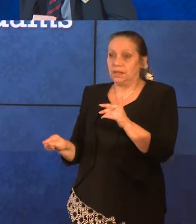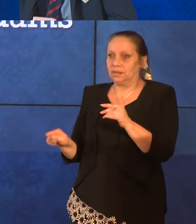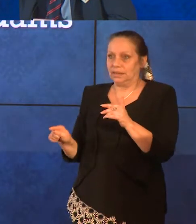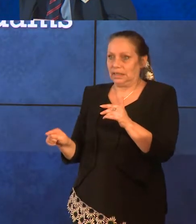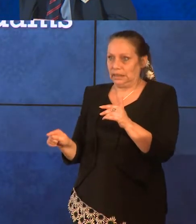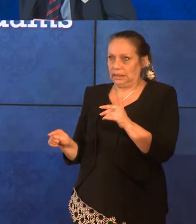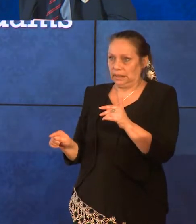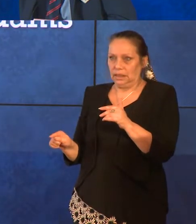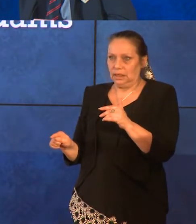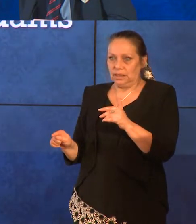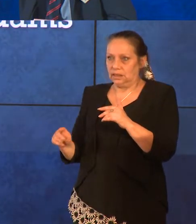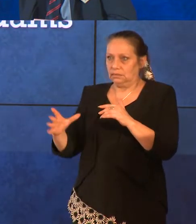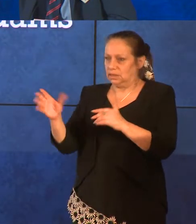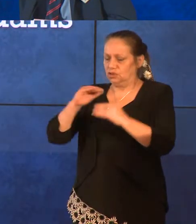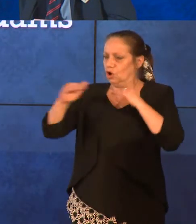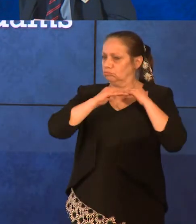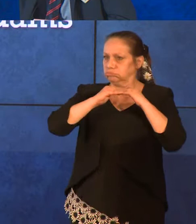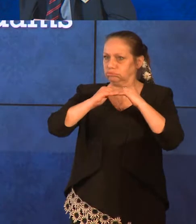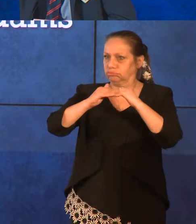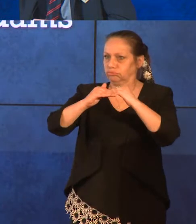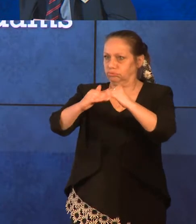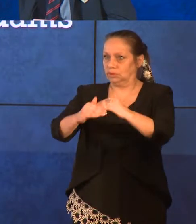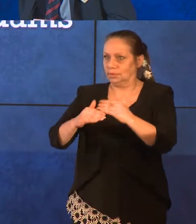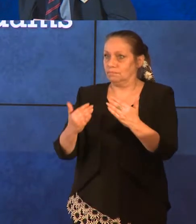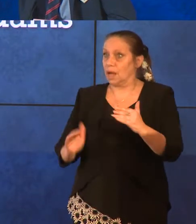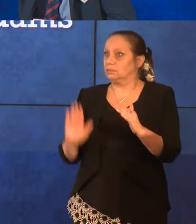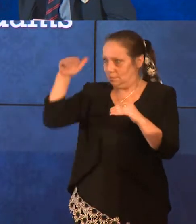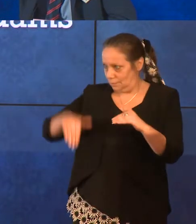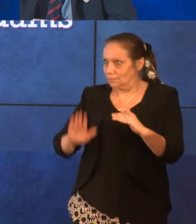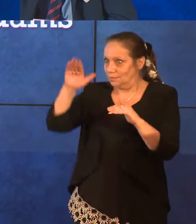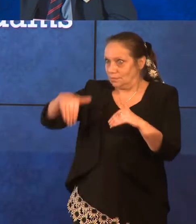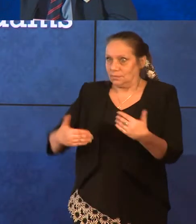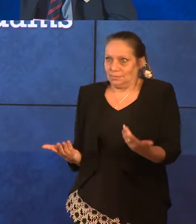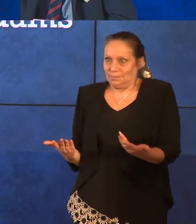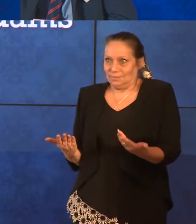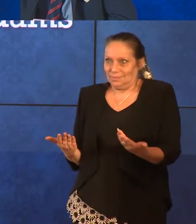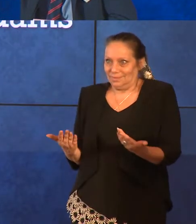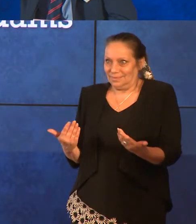stable, fixed situation? Like, how do you create that when things will fluctuate?